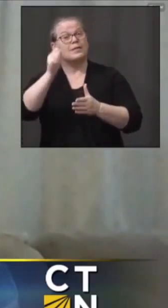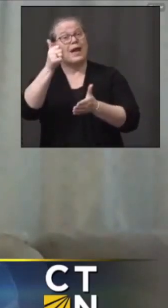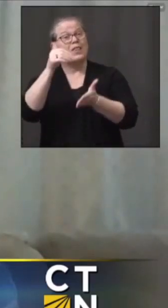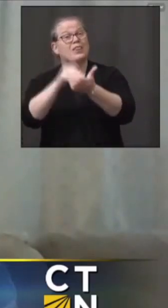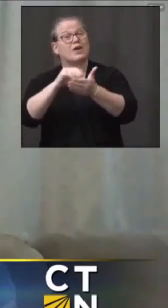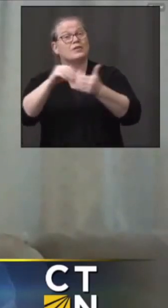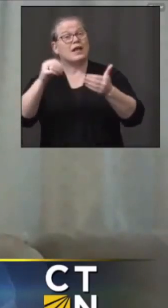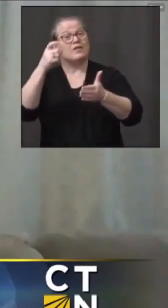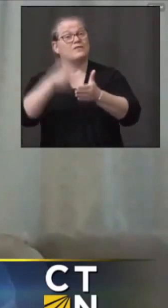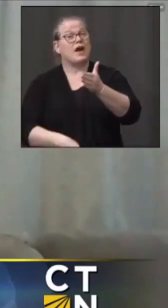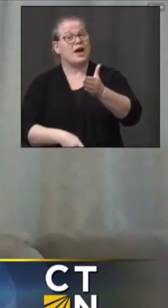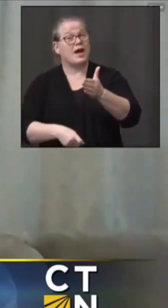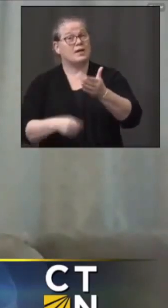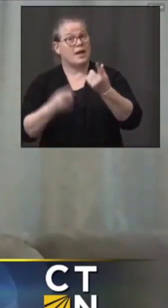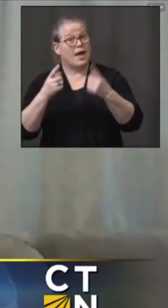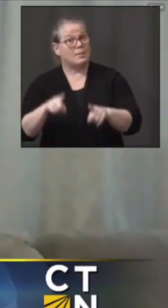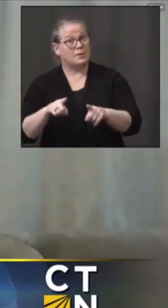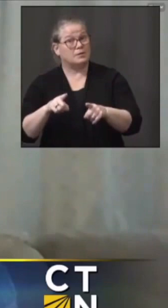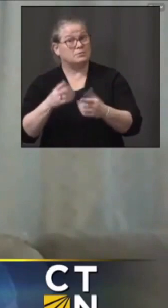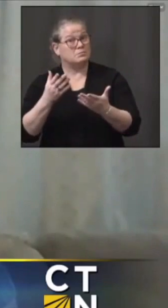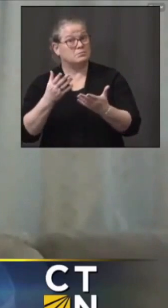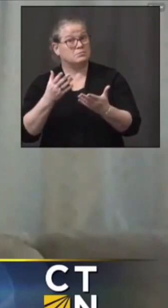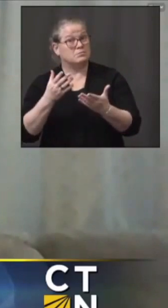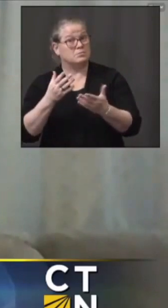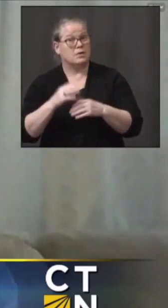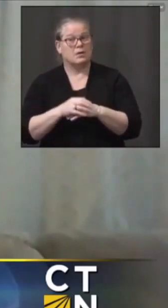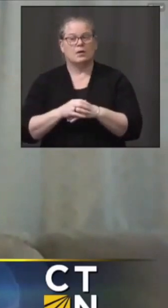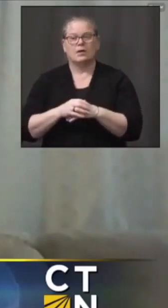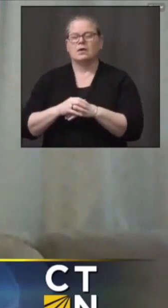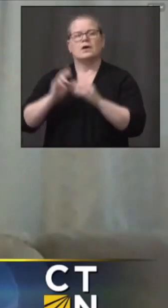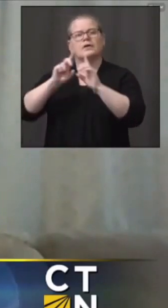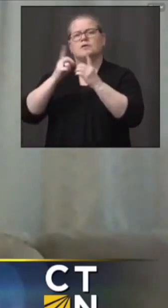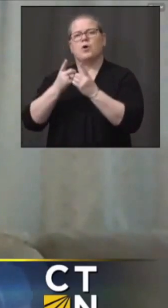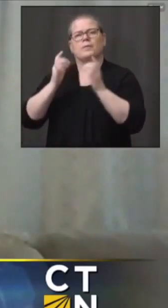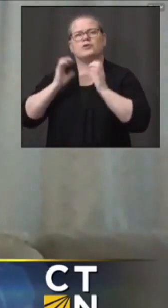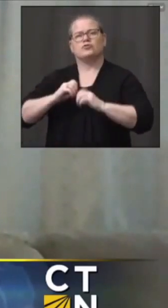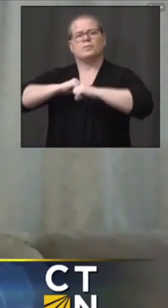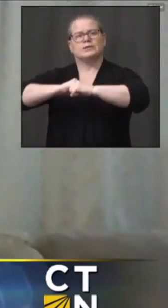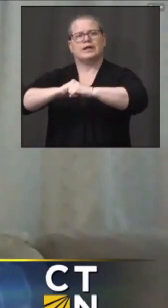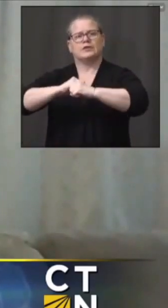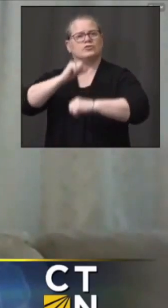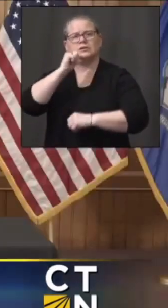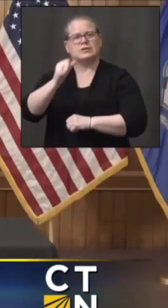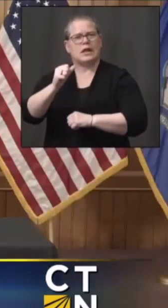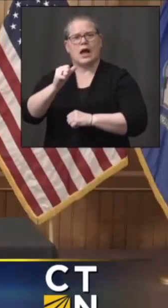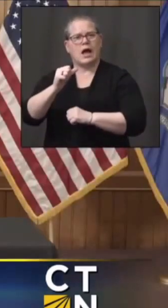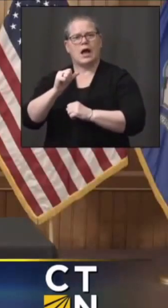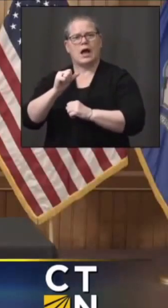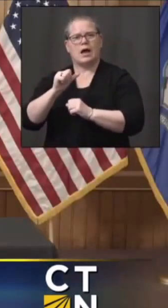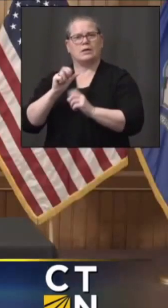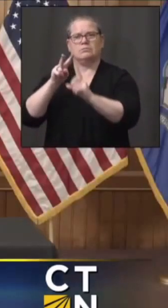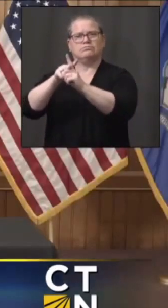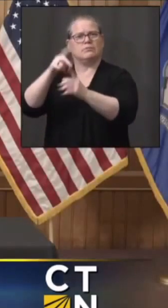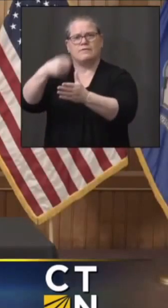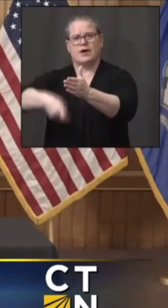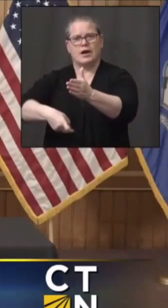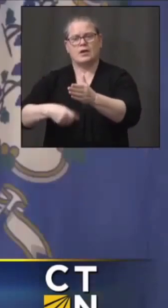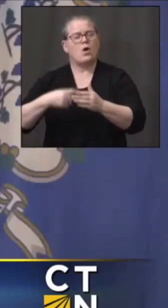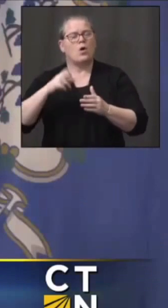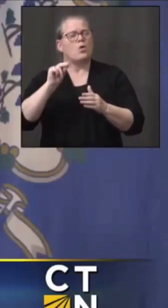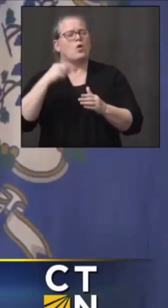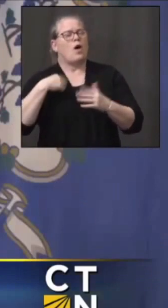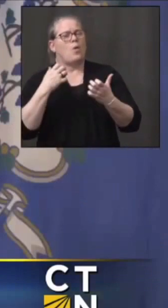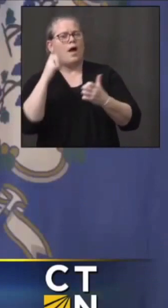So the Department of Consumer Protection doesn't issue those fines? Correct. I was actually asking the governor if anybody's heard if there's been a fine for $10,000. I don't believe so,